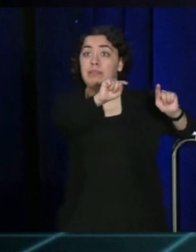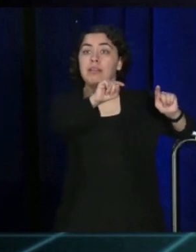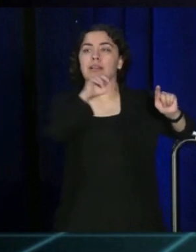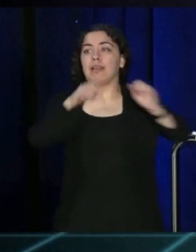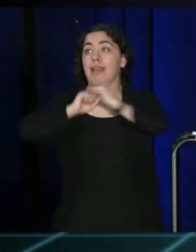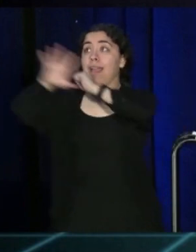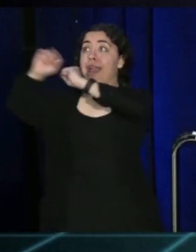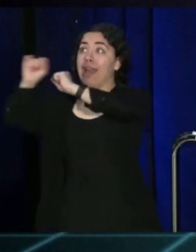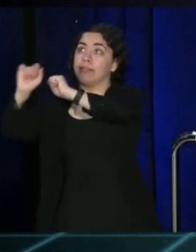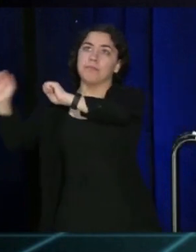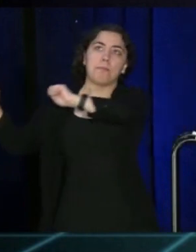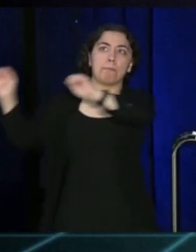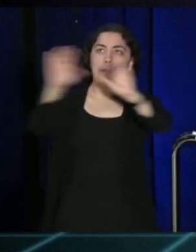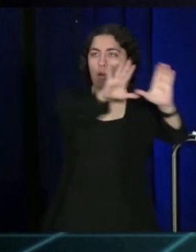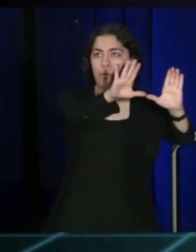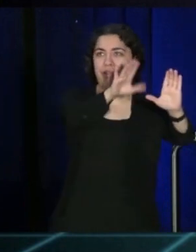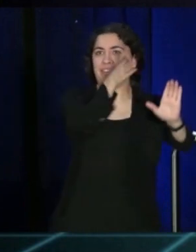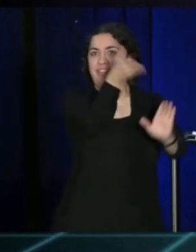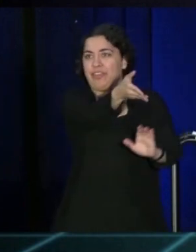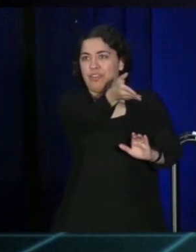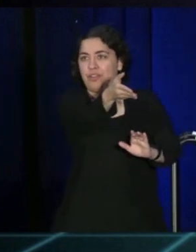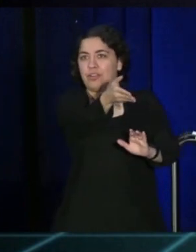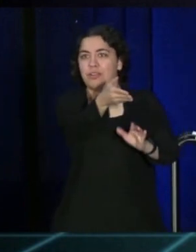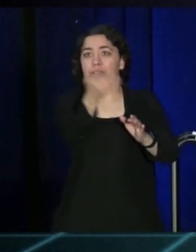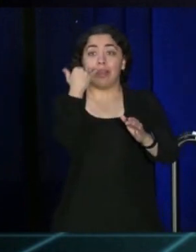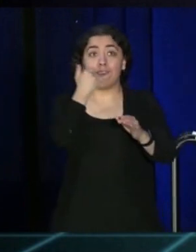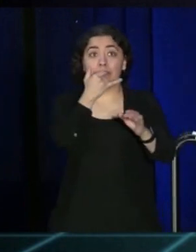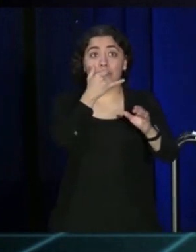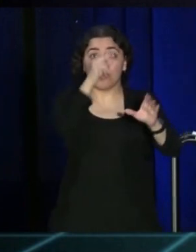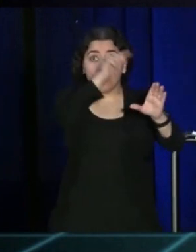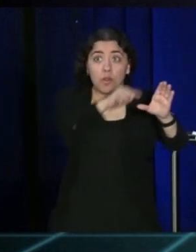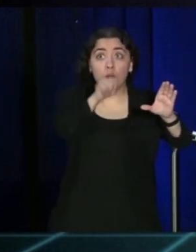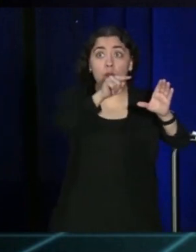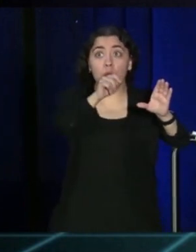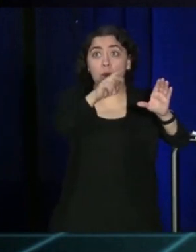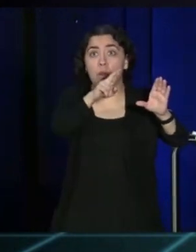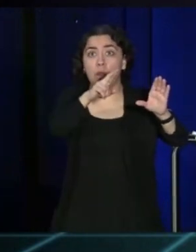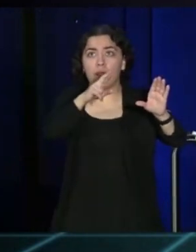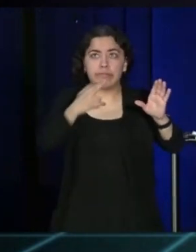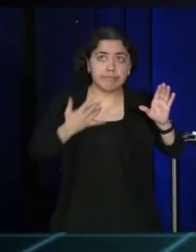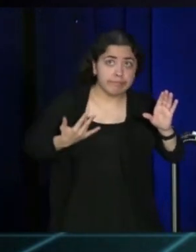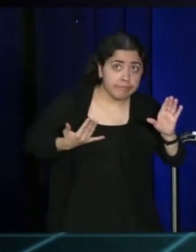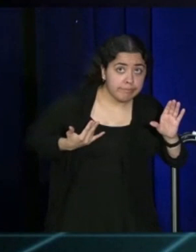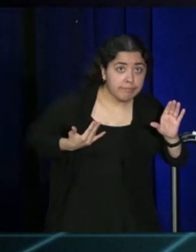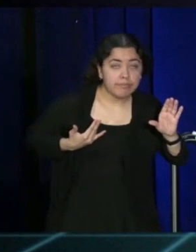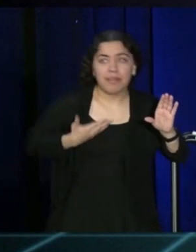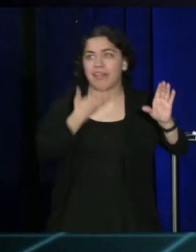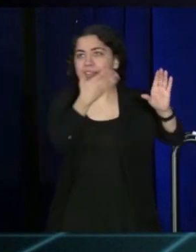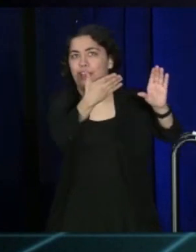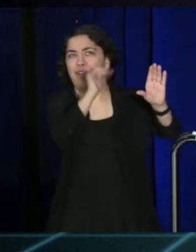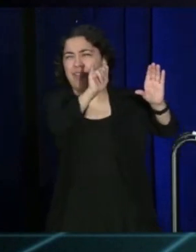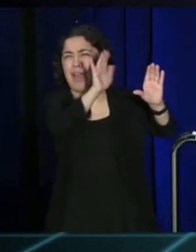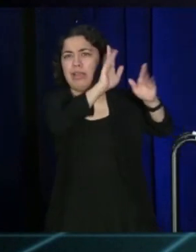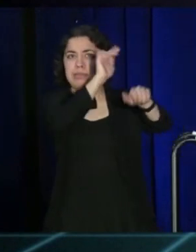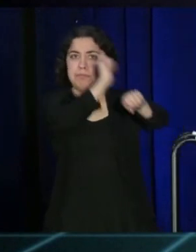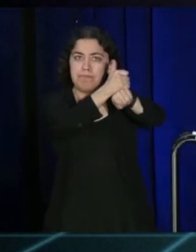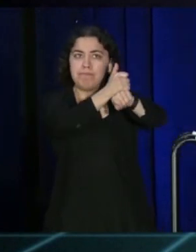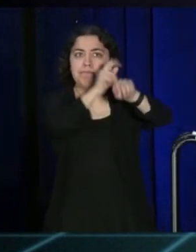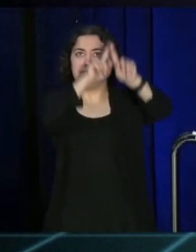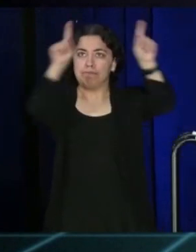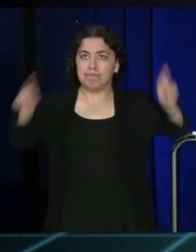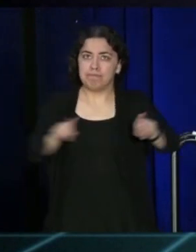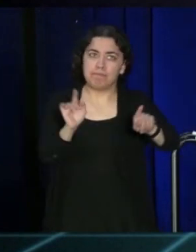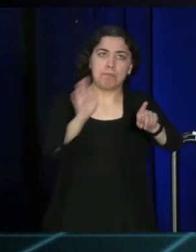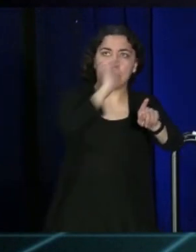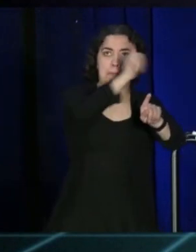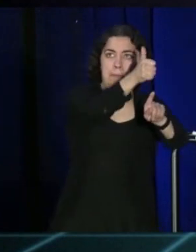going to fill its spot, and it's going to take it up. Whether the ad loads or not, it's just going to be there. And that way, when it does load eventually, it doesn't bump anything